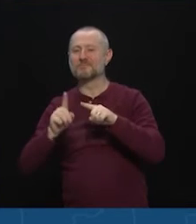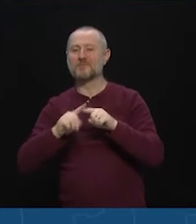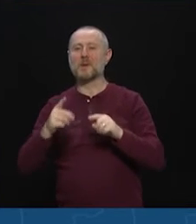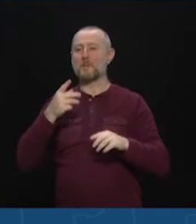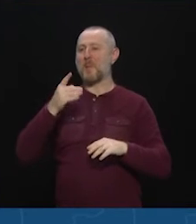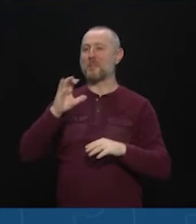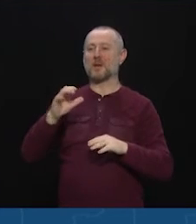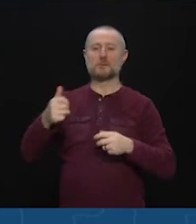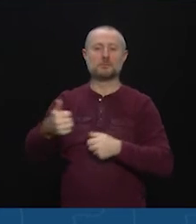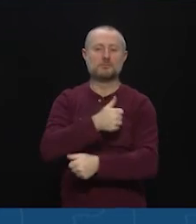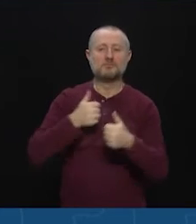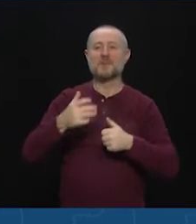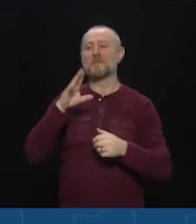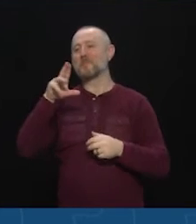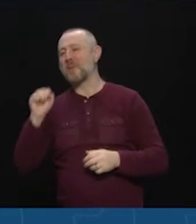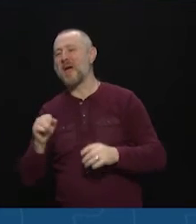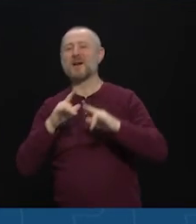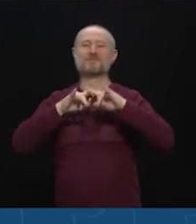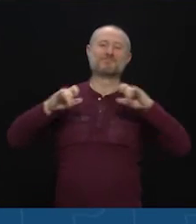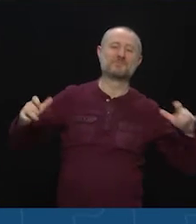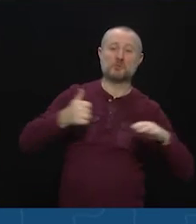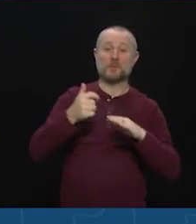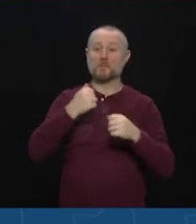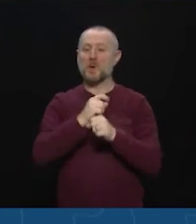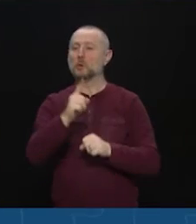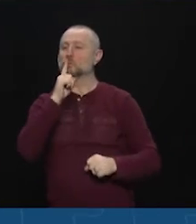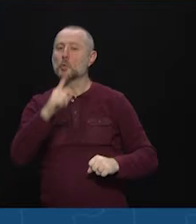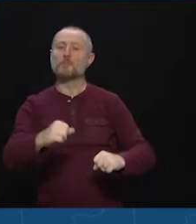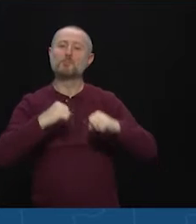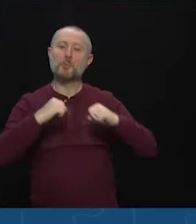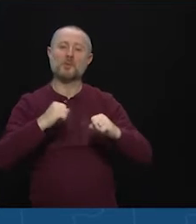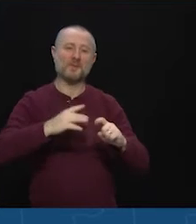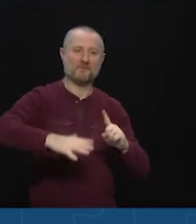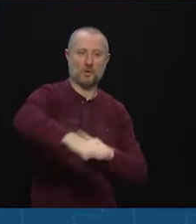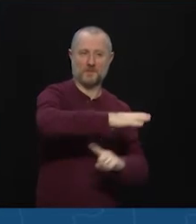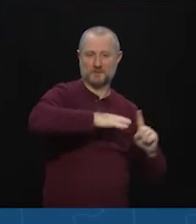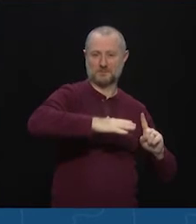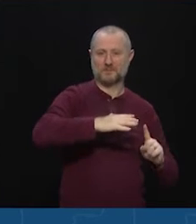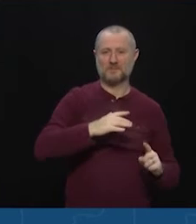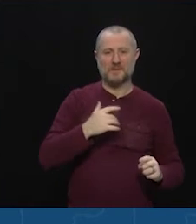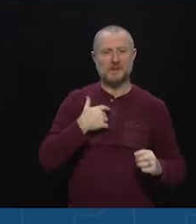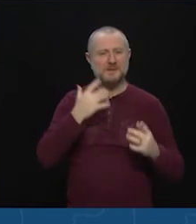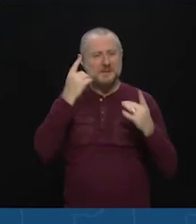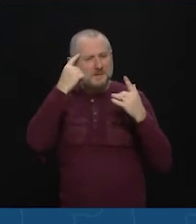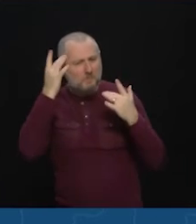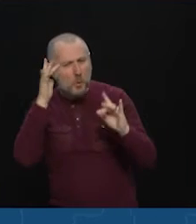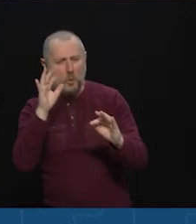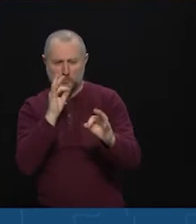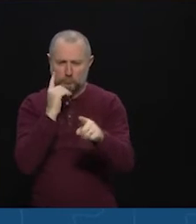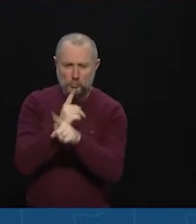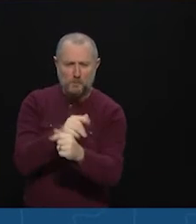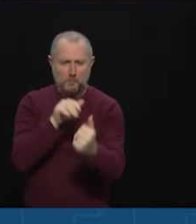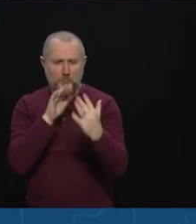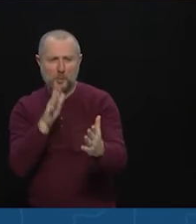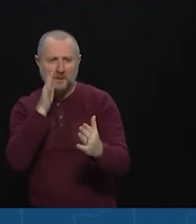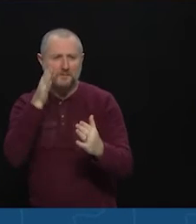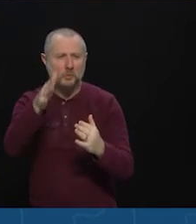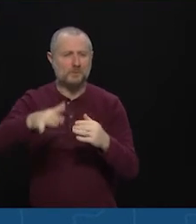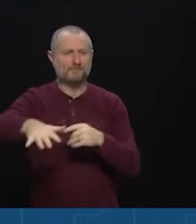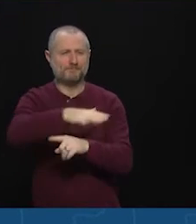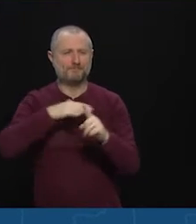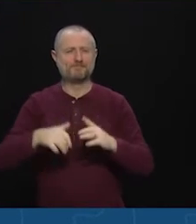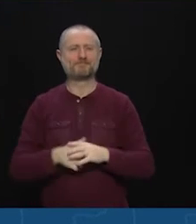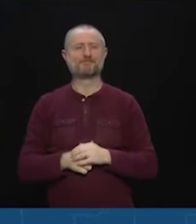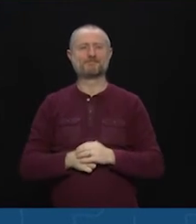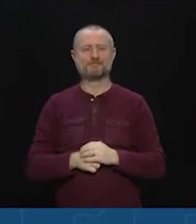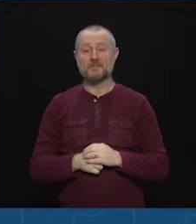cetera, to make sure that we're also protecting the environment. These are environmentally smart ways to approach the future. Also, something that I'm very intrigued